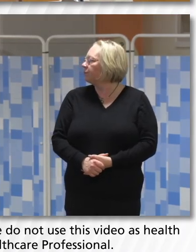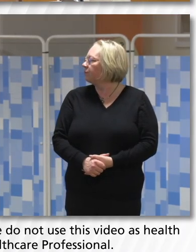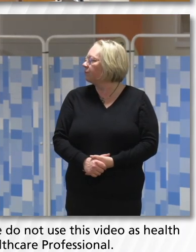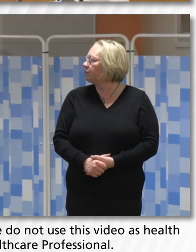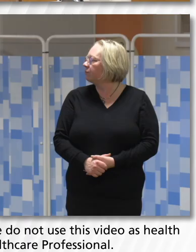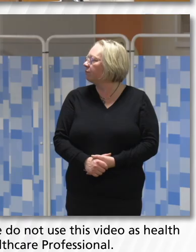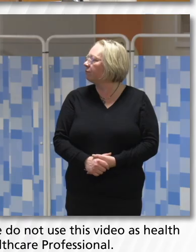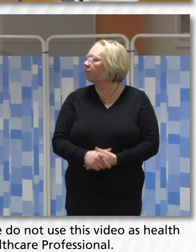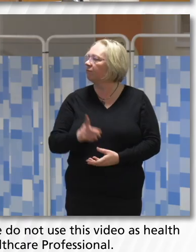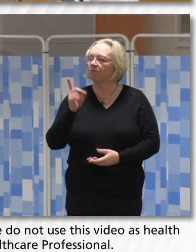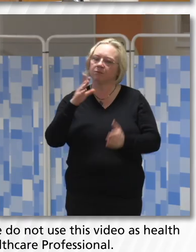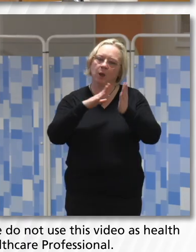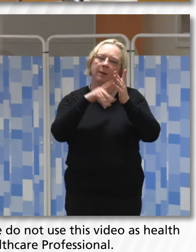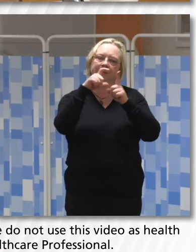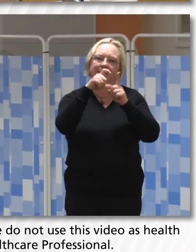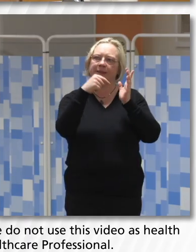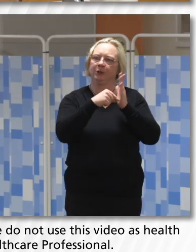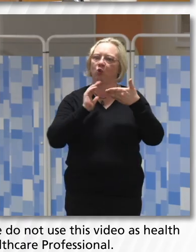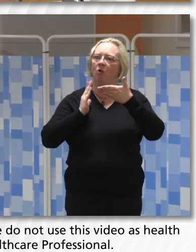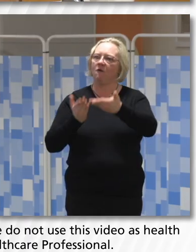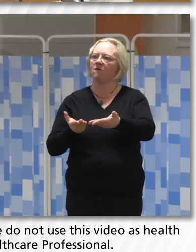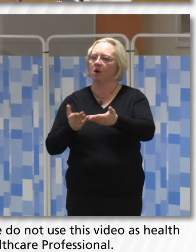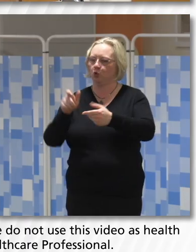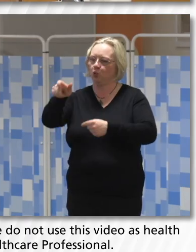So the MDT, what can they offer the patient? I'm going to just